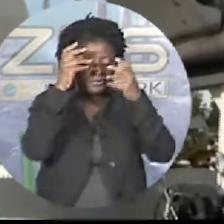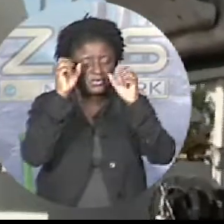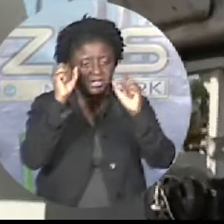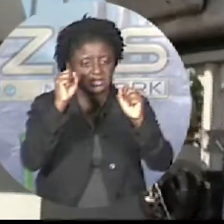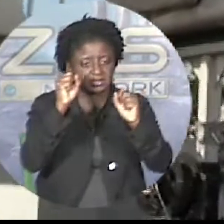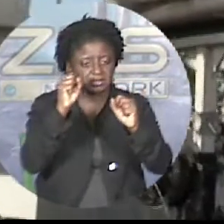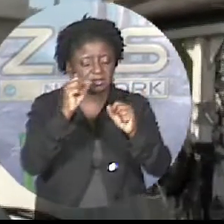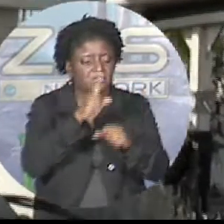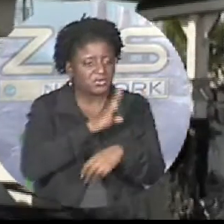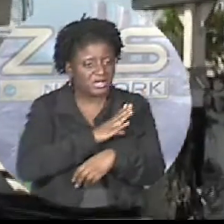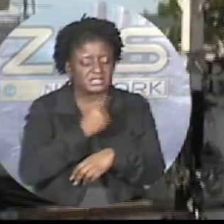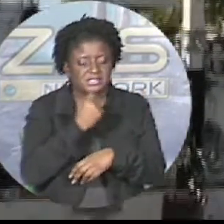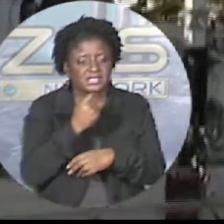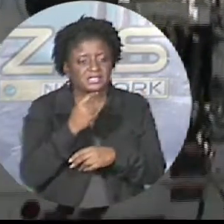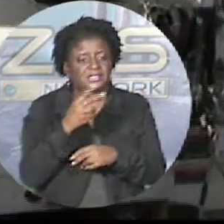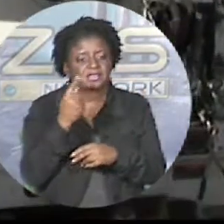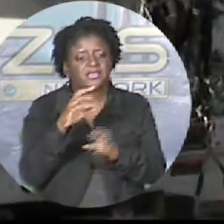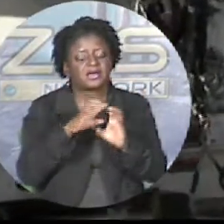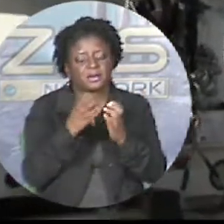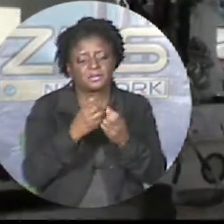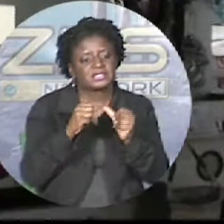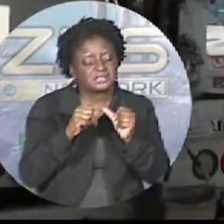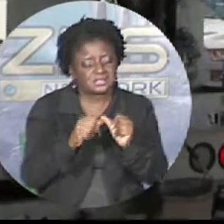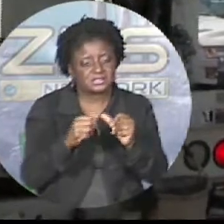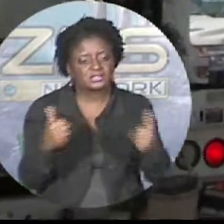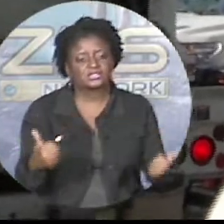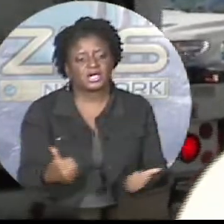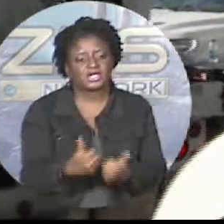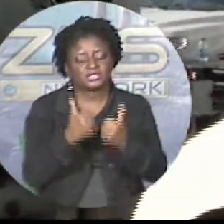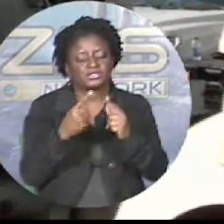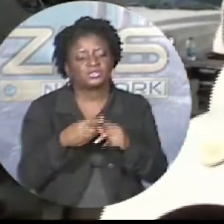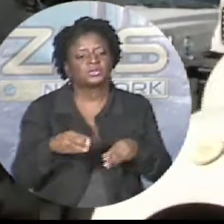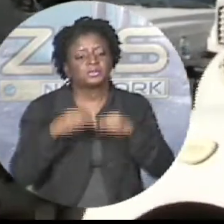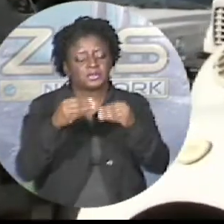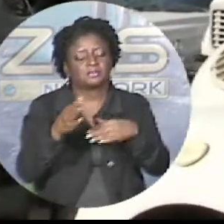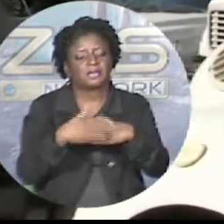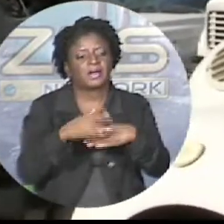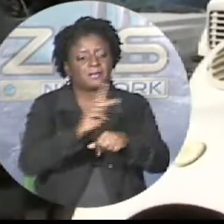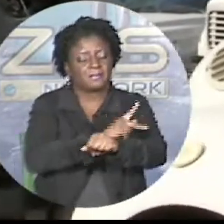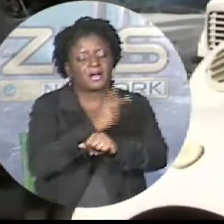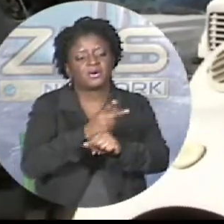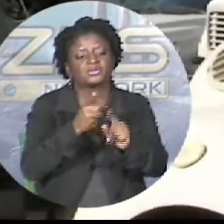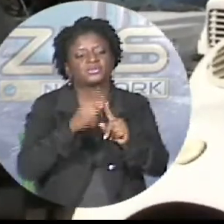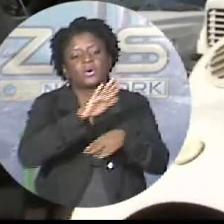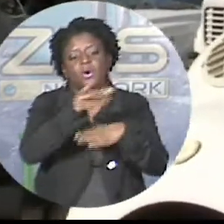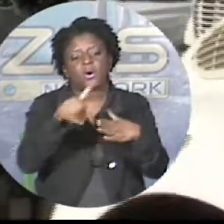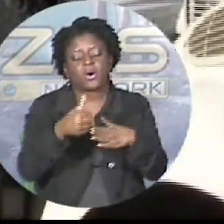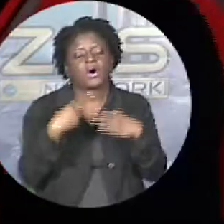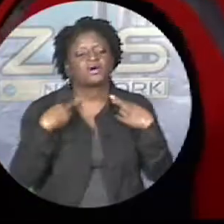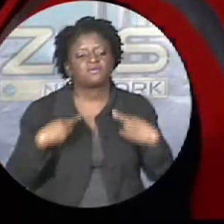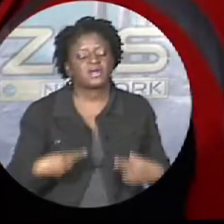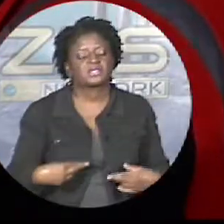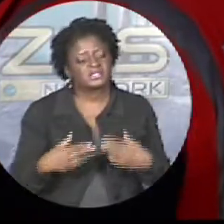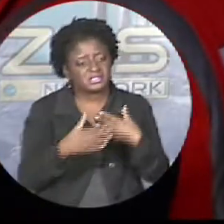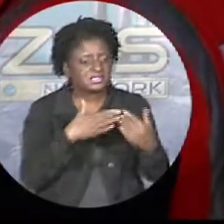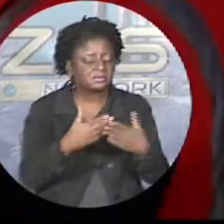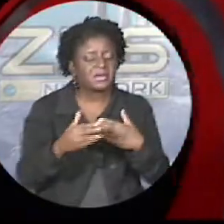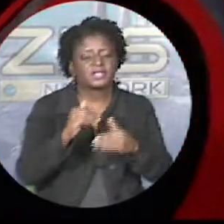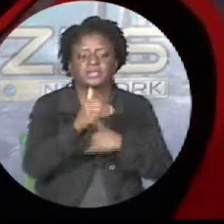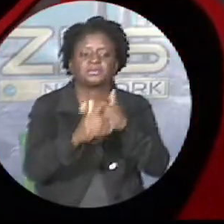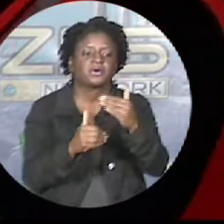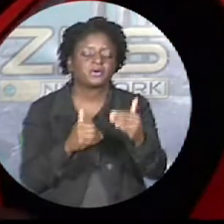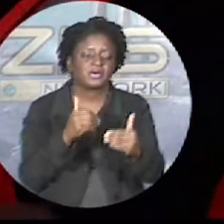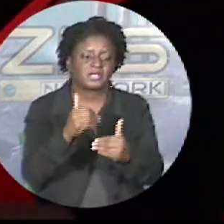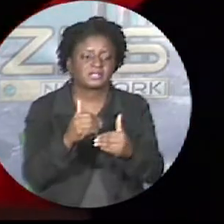the utility company is still challenged to restore power supply to all residents post-Hurricane Matthew, despite the progress that has been